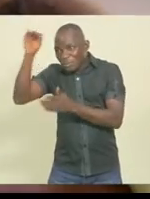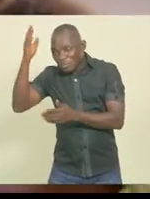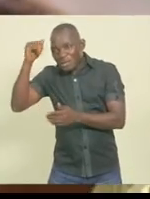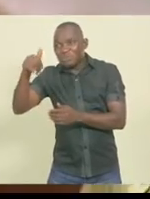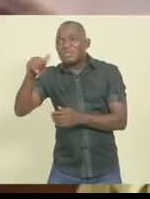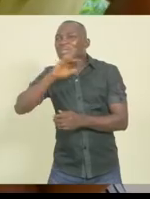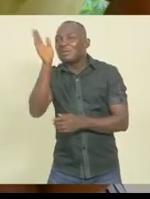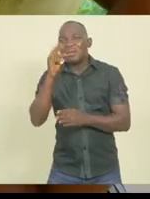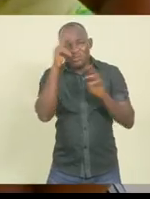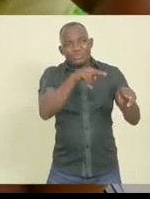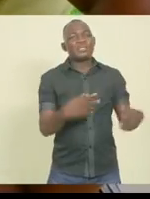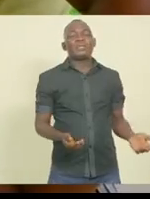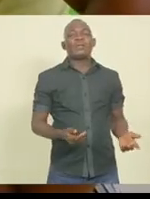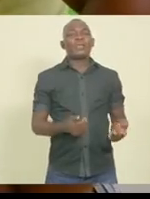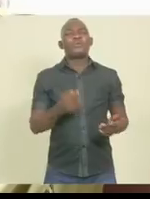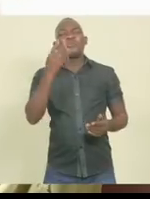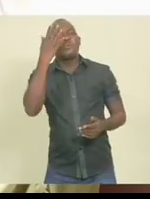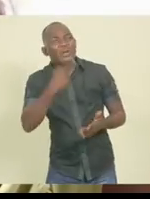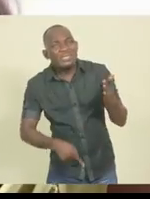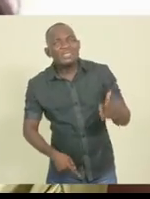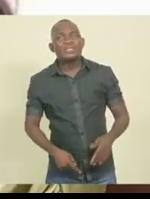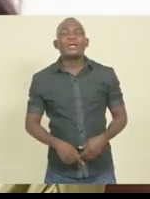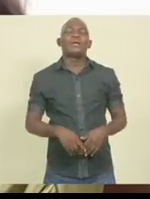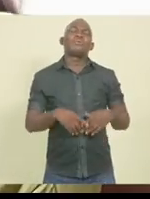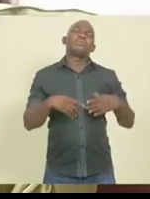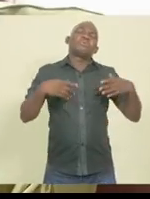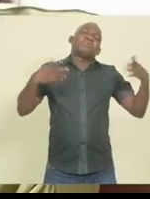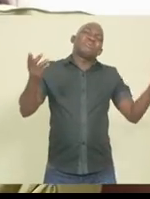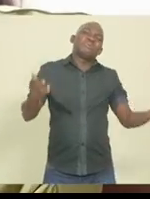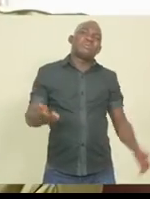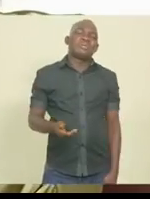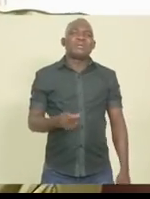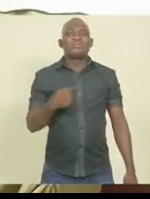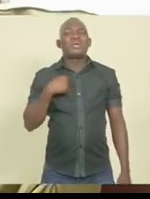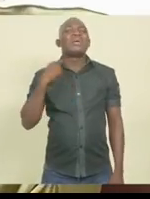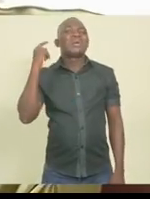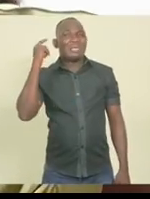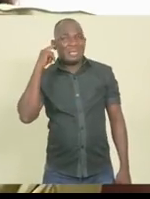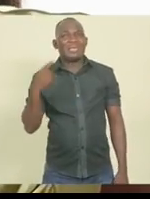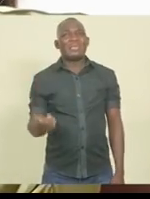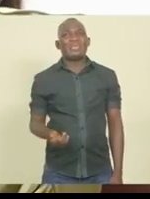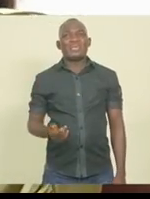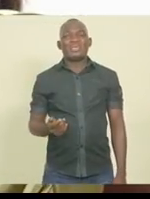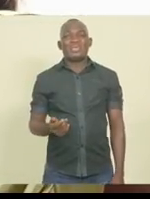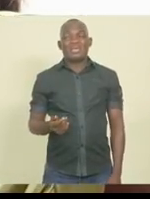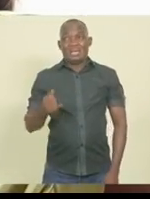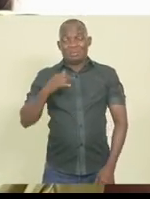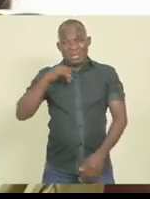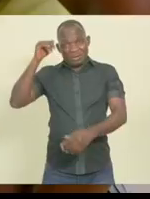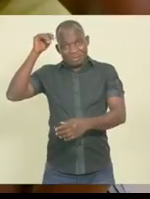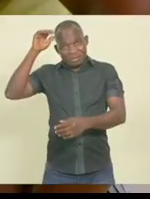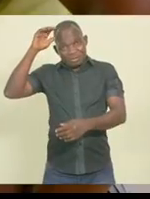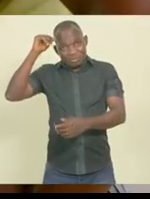you. Not that. Then what? Well, I heard a rumor that he's got a child now.